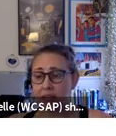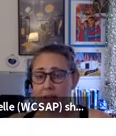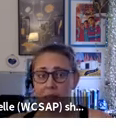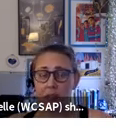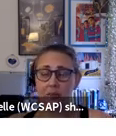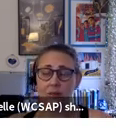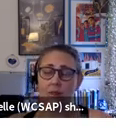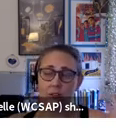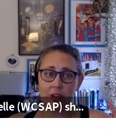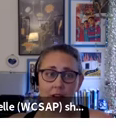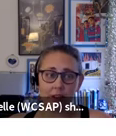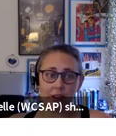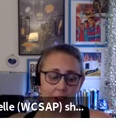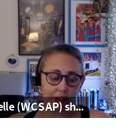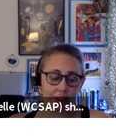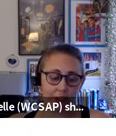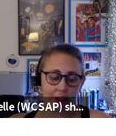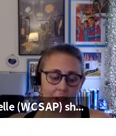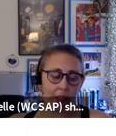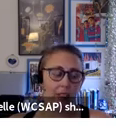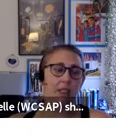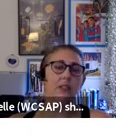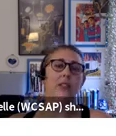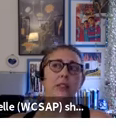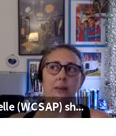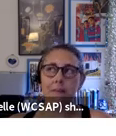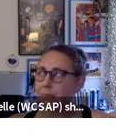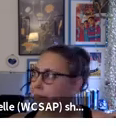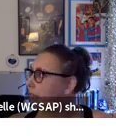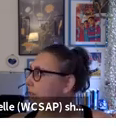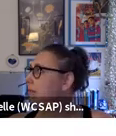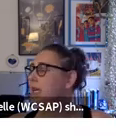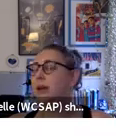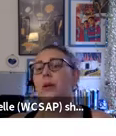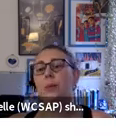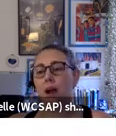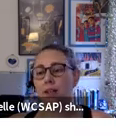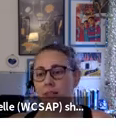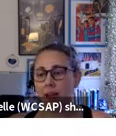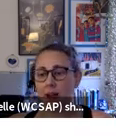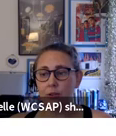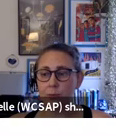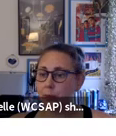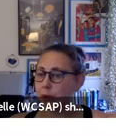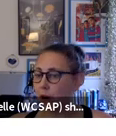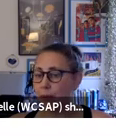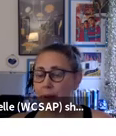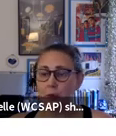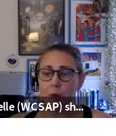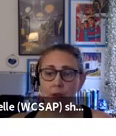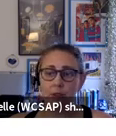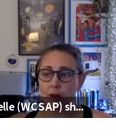own team because of confidentiality considerations, is just being able to process that out. Those people that